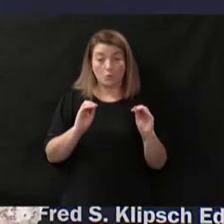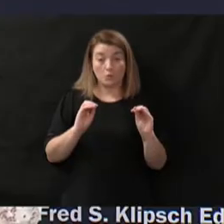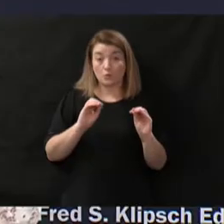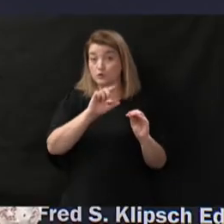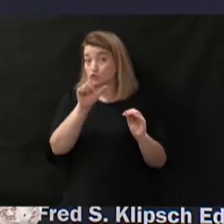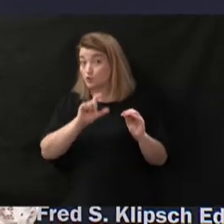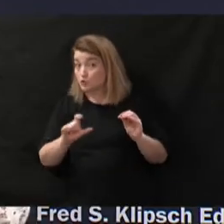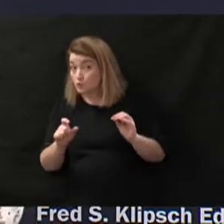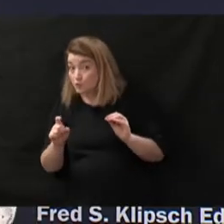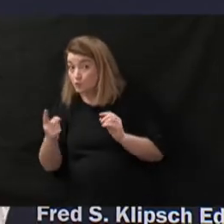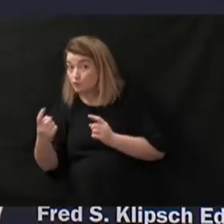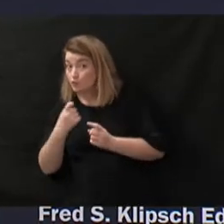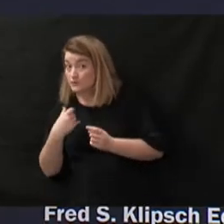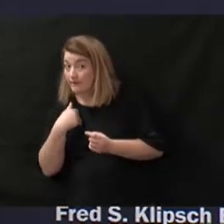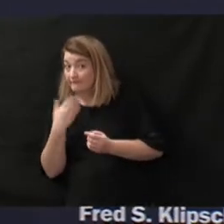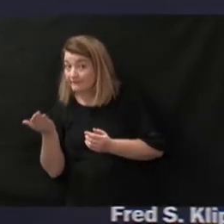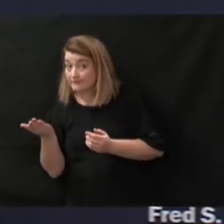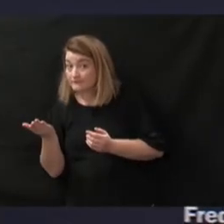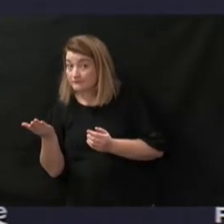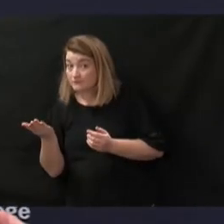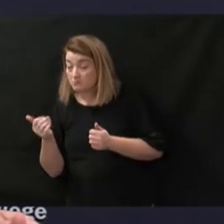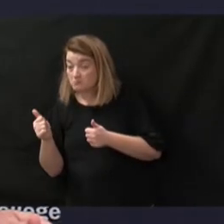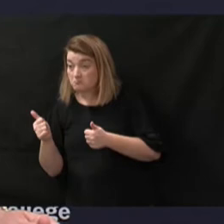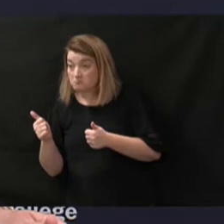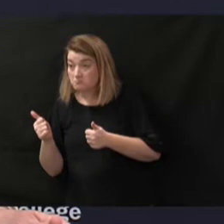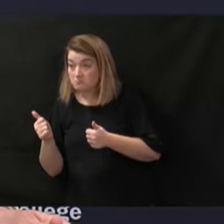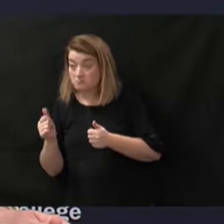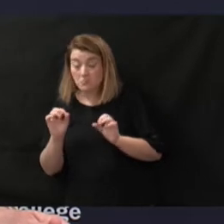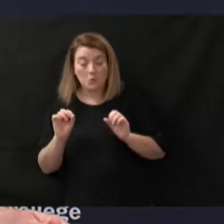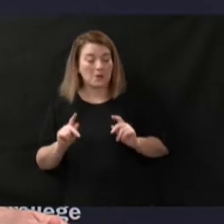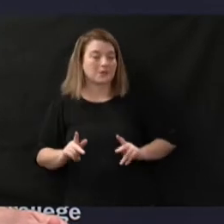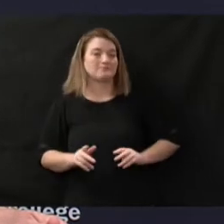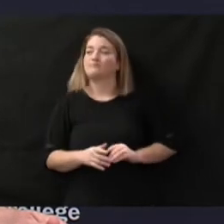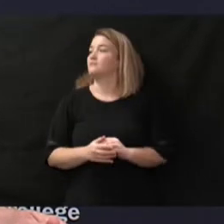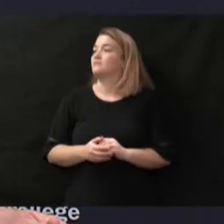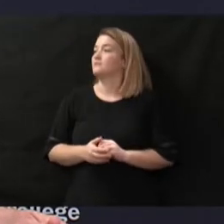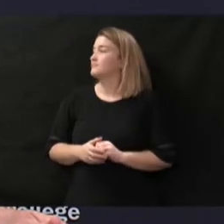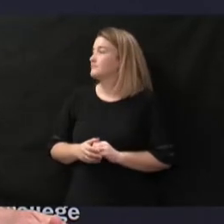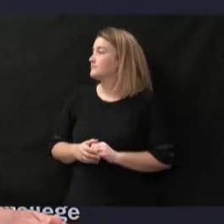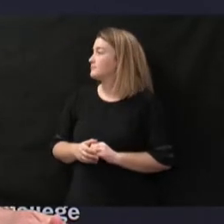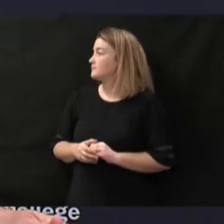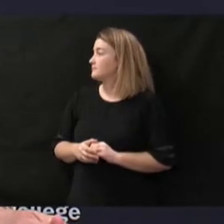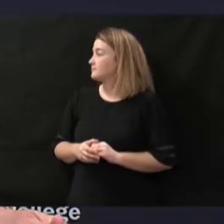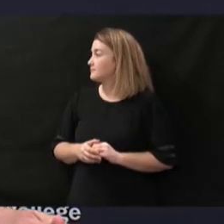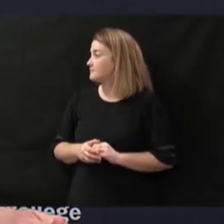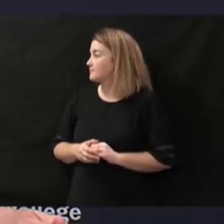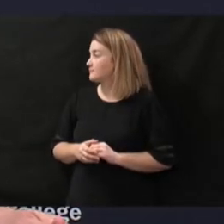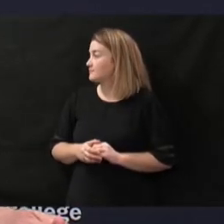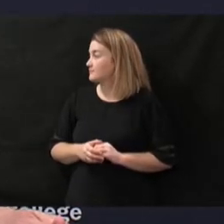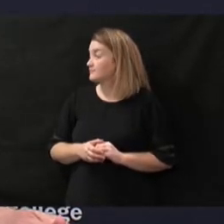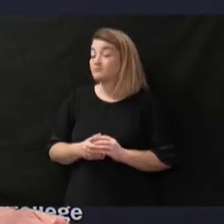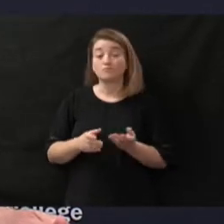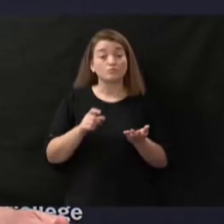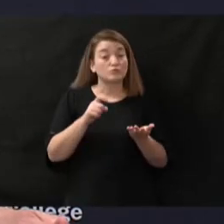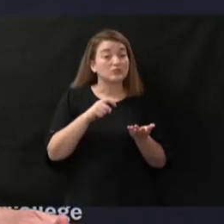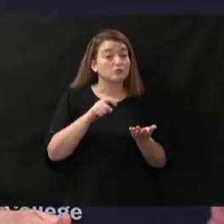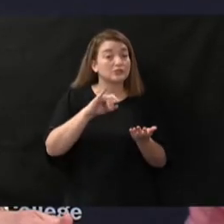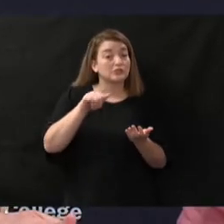Nope. Any Zoom questions? Okay. What do you need up, Jamie? Document